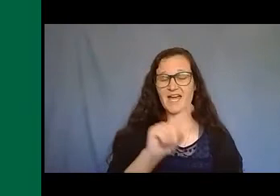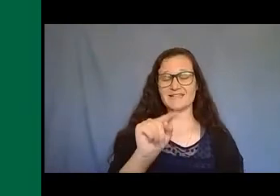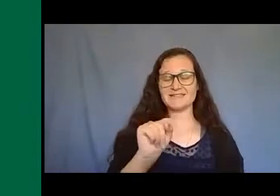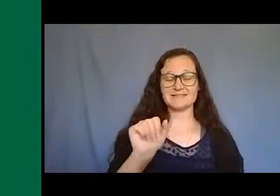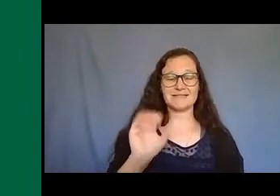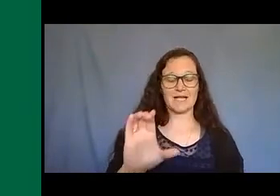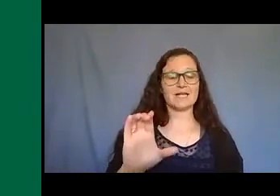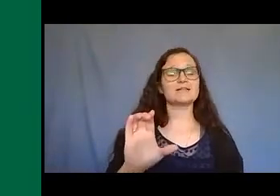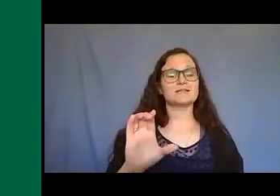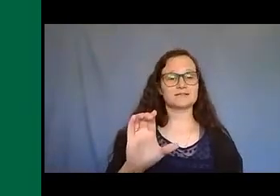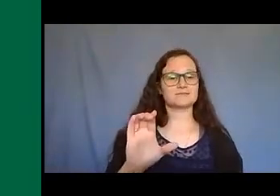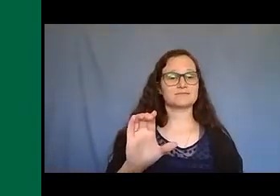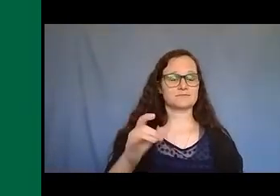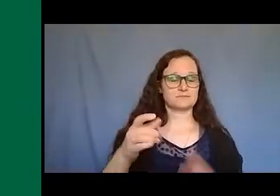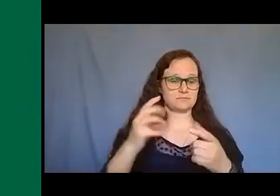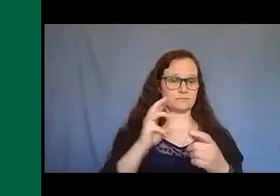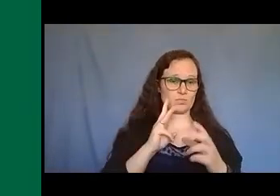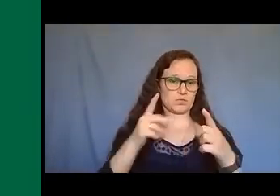is